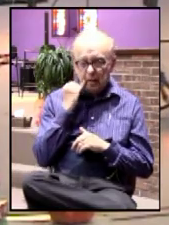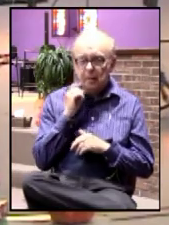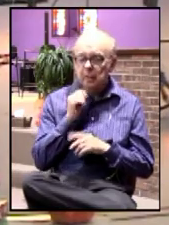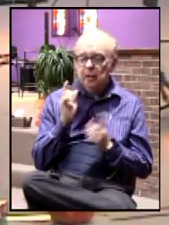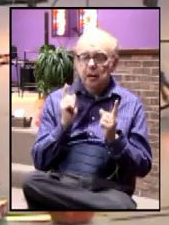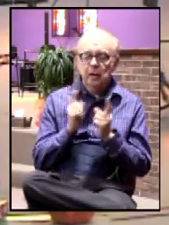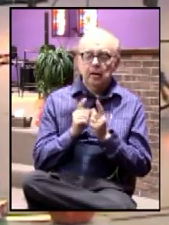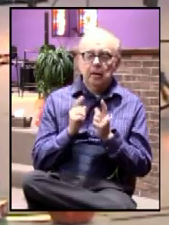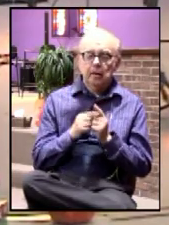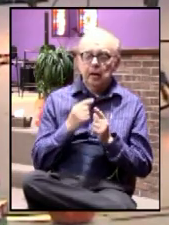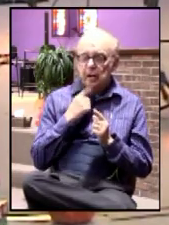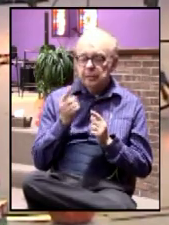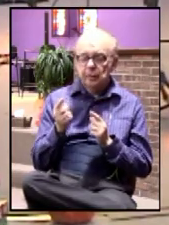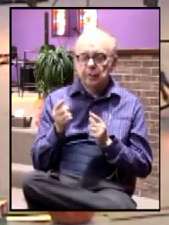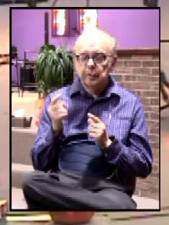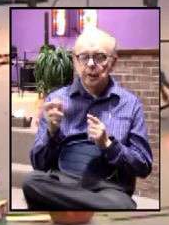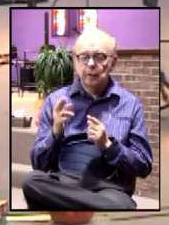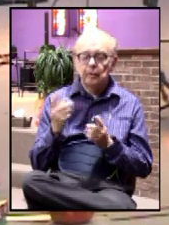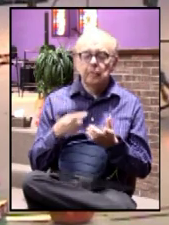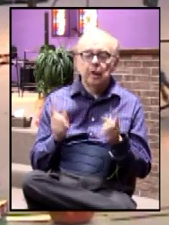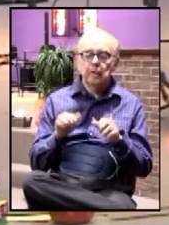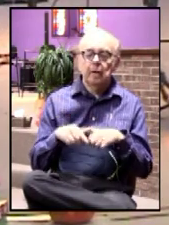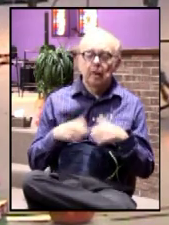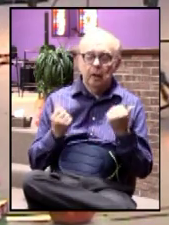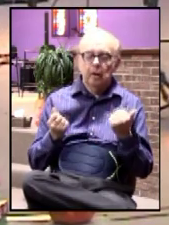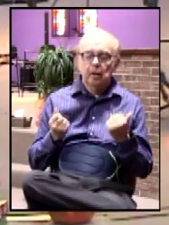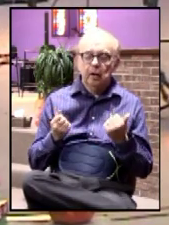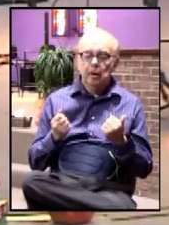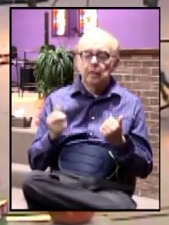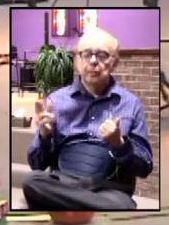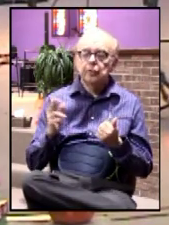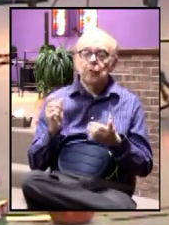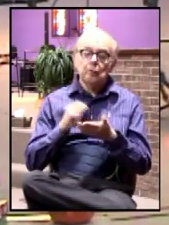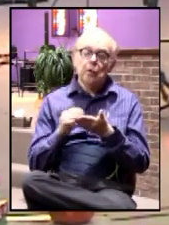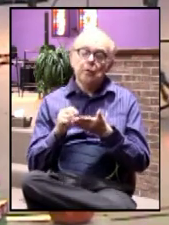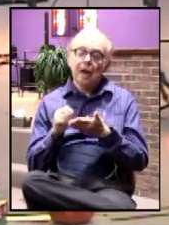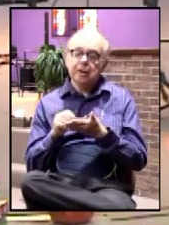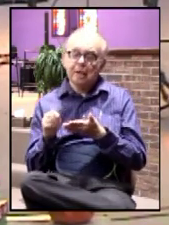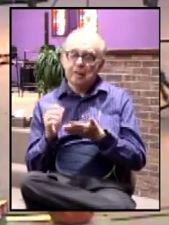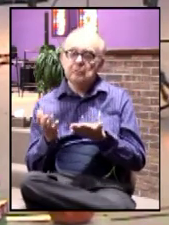If you had met him and you told him what was going on in your life, he had written it down.